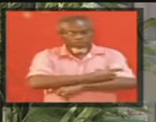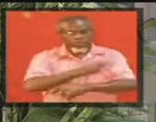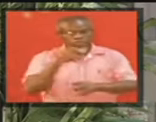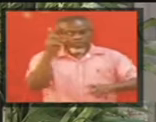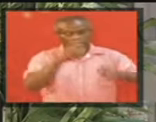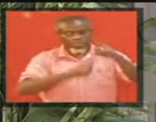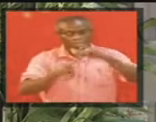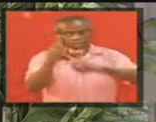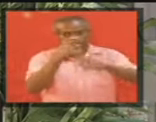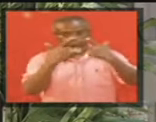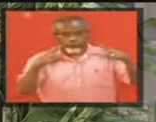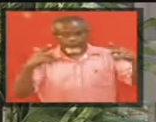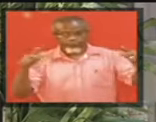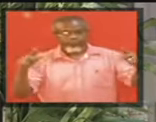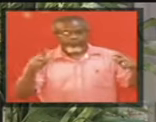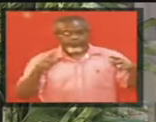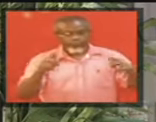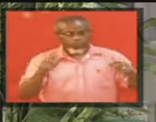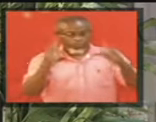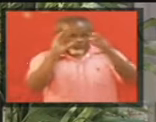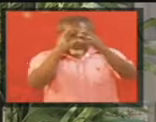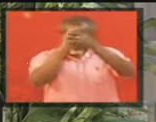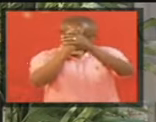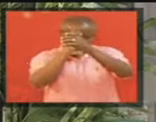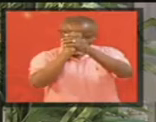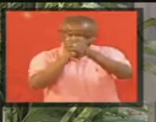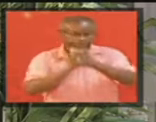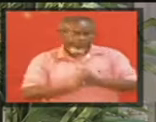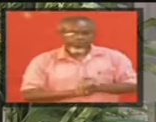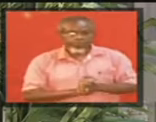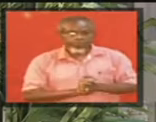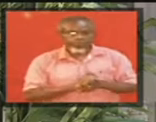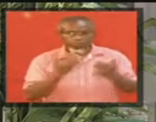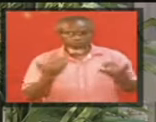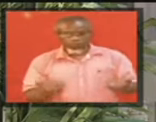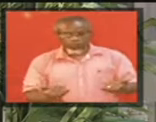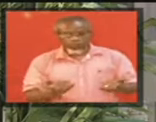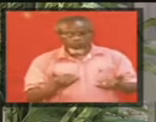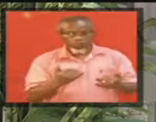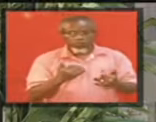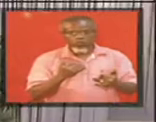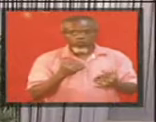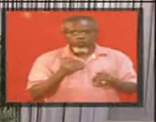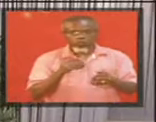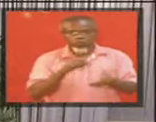straight into the clinical update from Dr. Parasram.